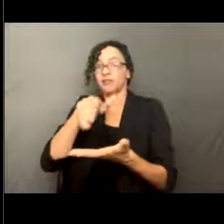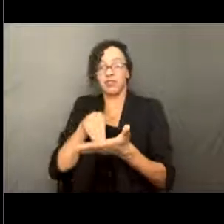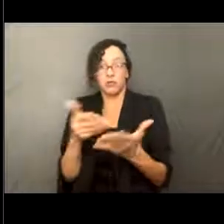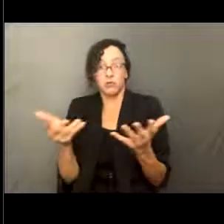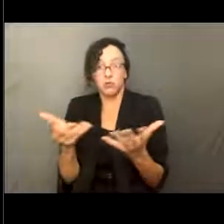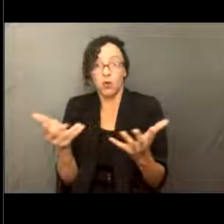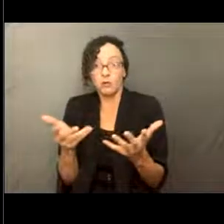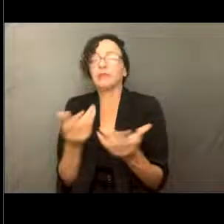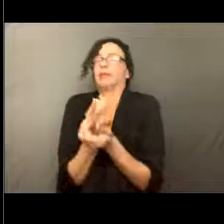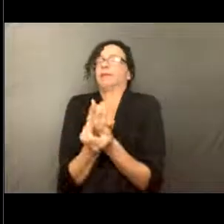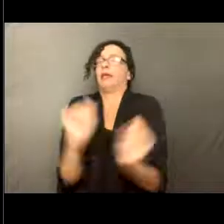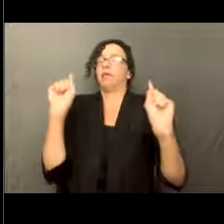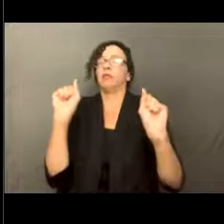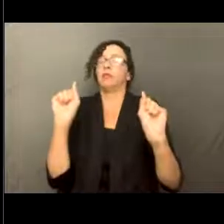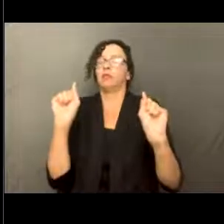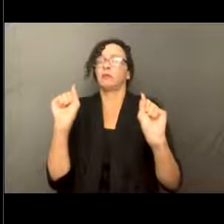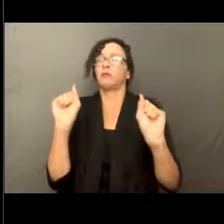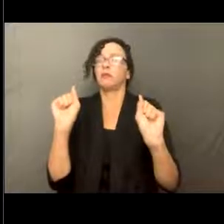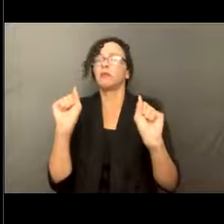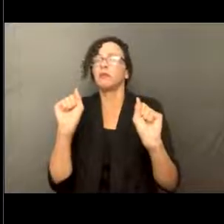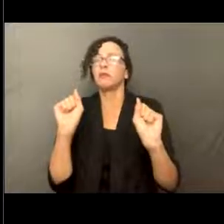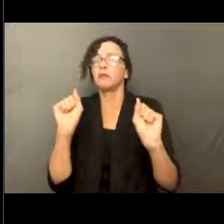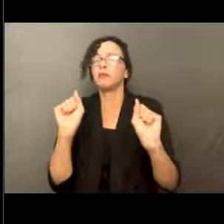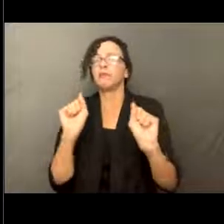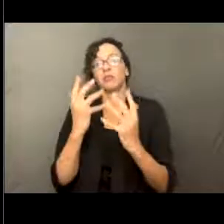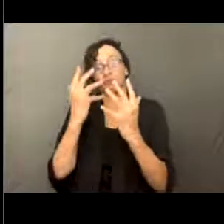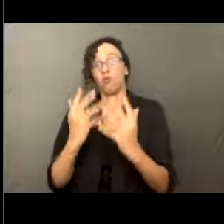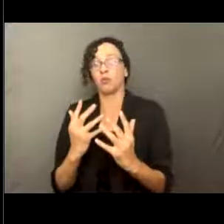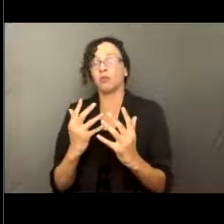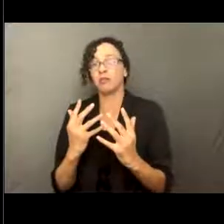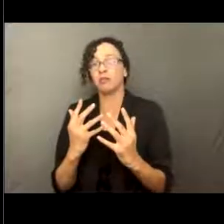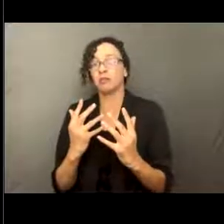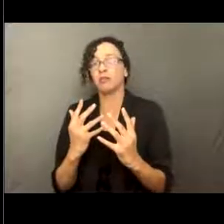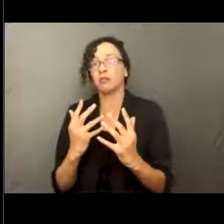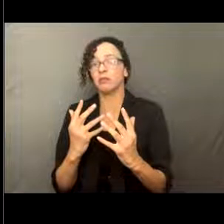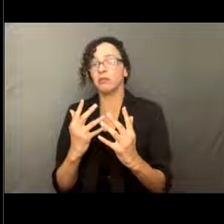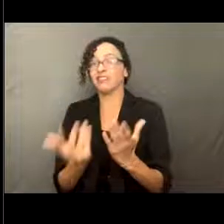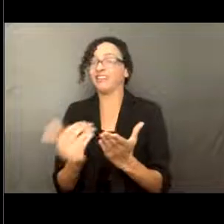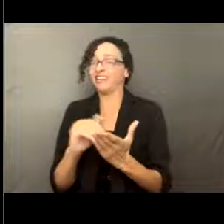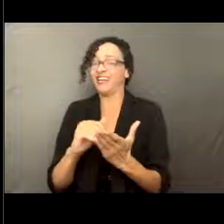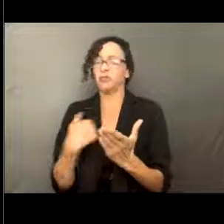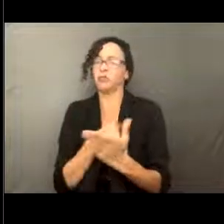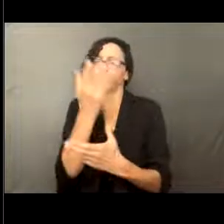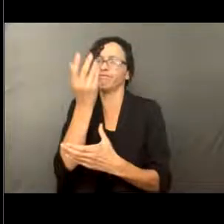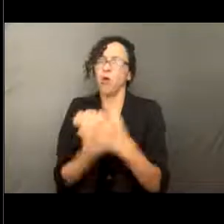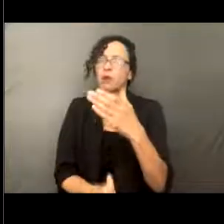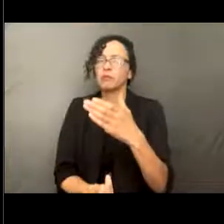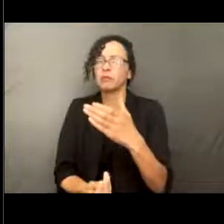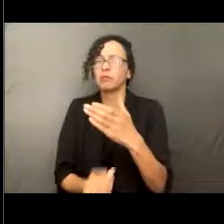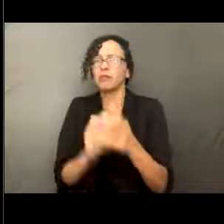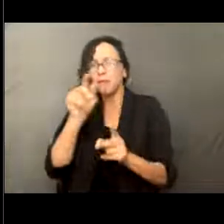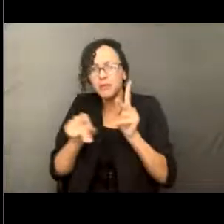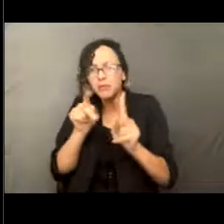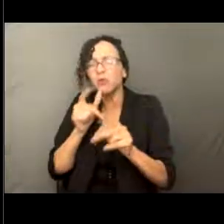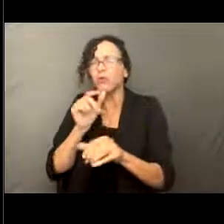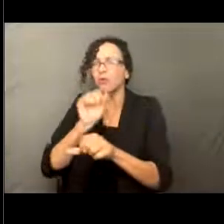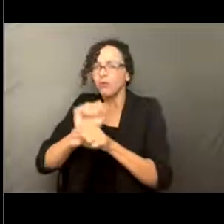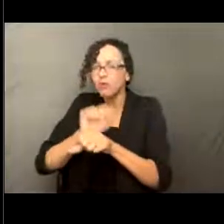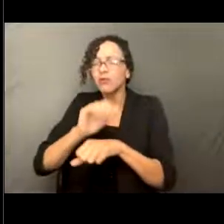is safety. It's unfortunate that we have again lost people who were working